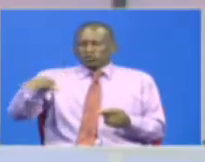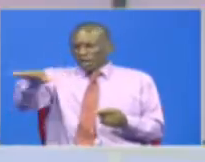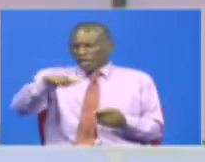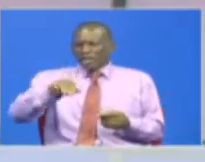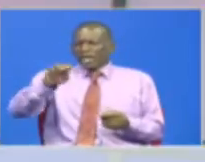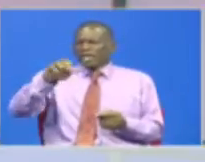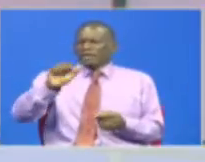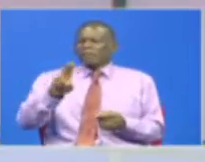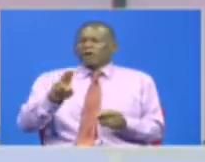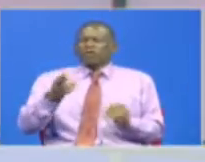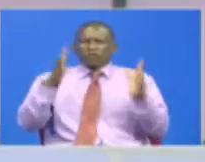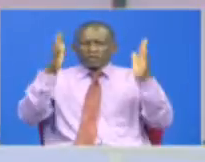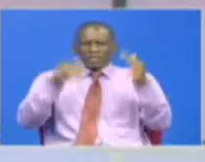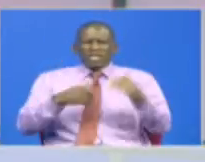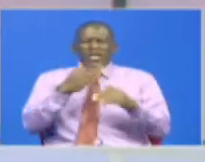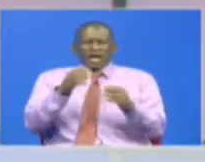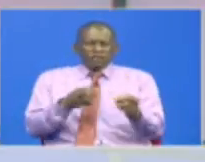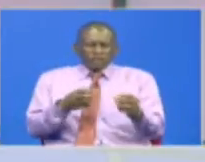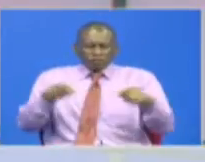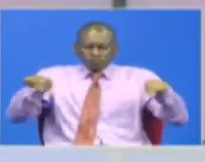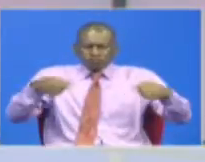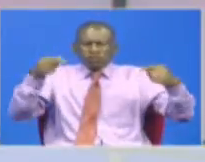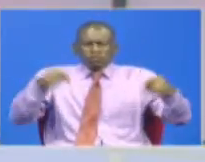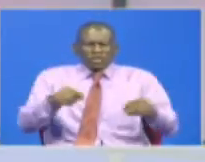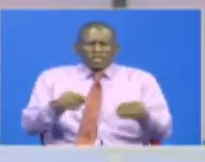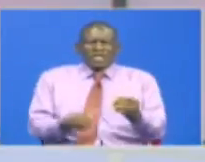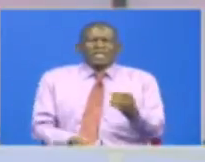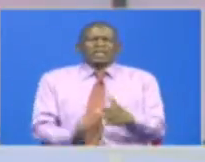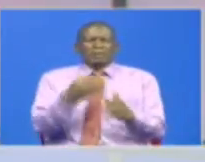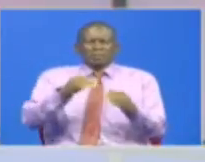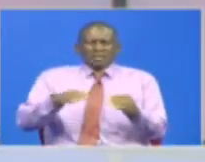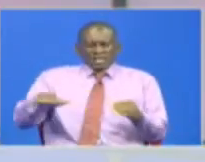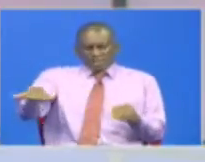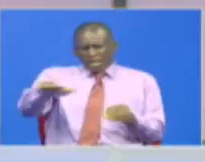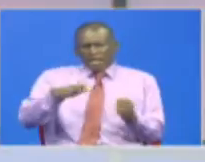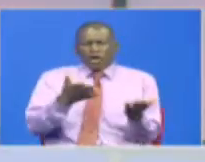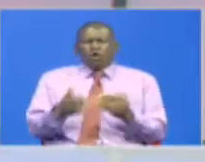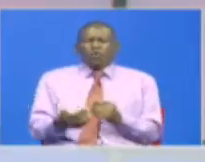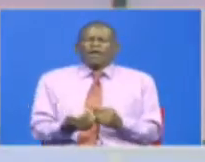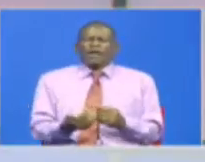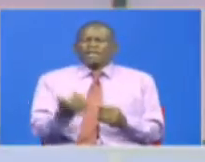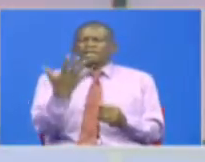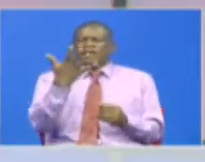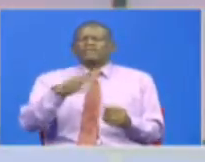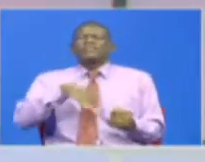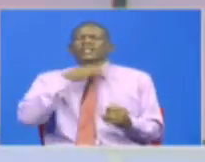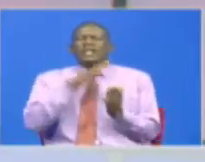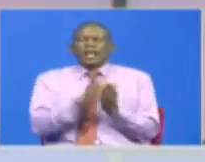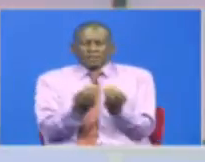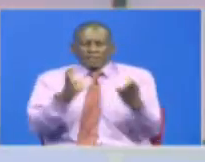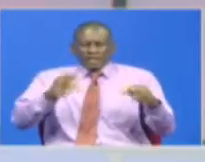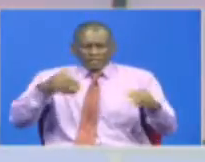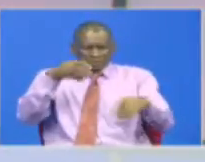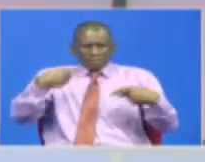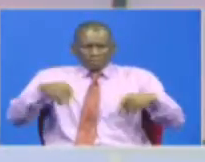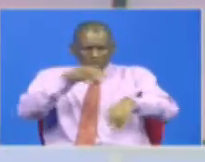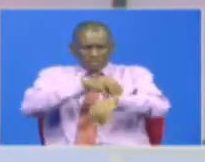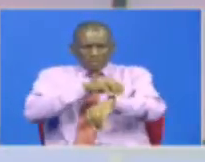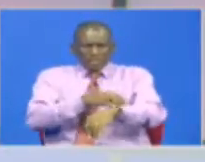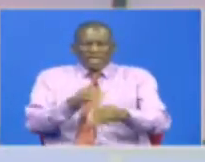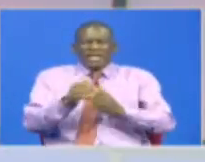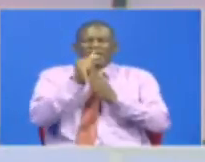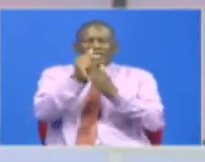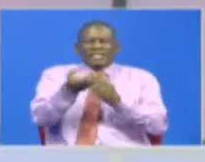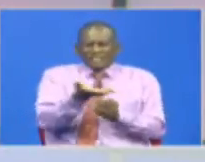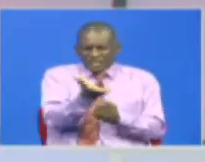after another flare-up rocked the area, which left five dead and scores injured. Leaders from the area have been holding peace talks between